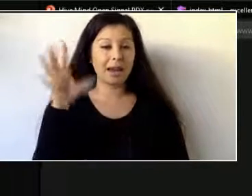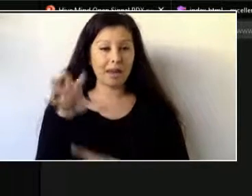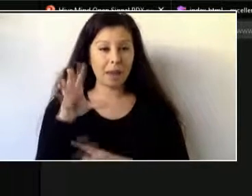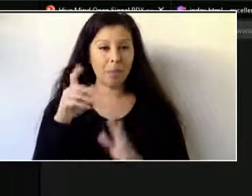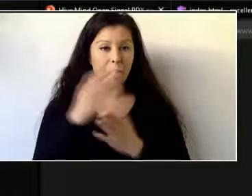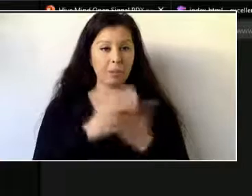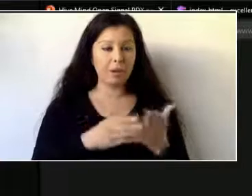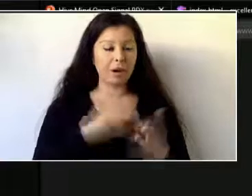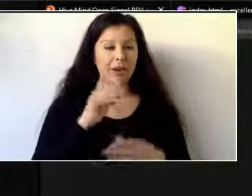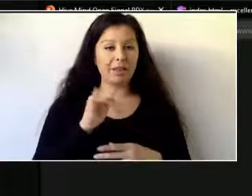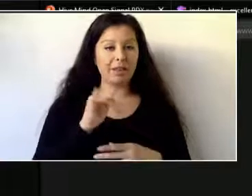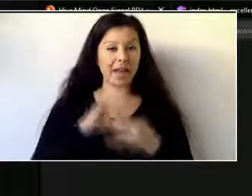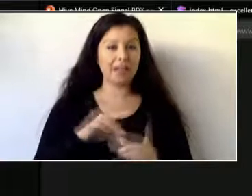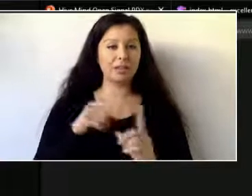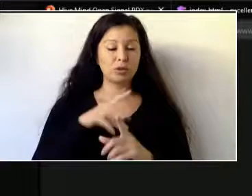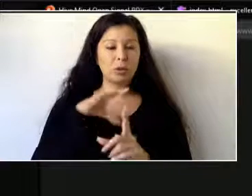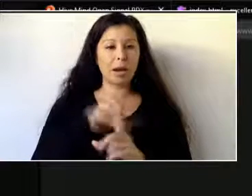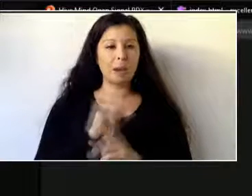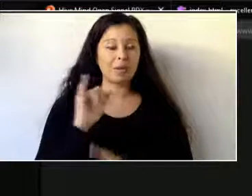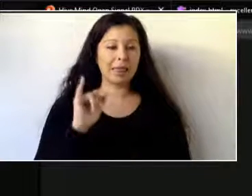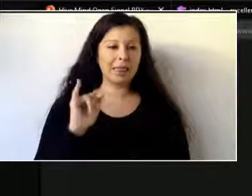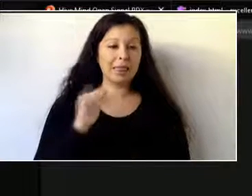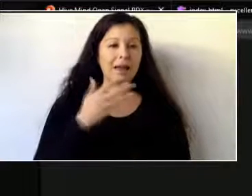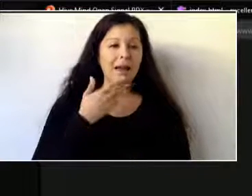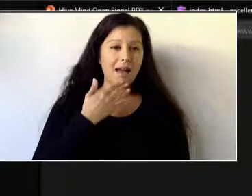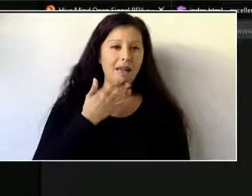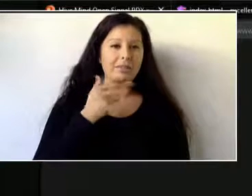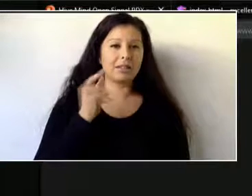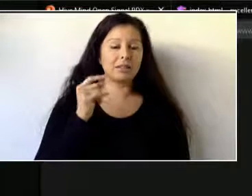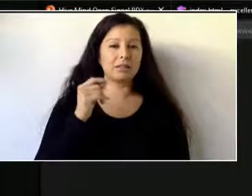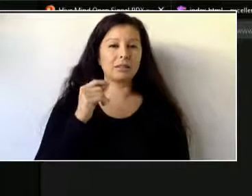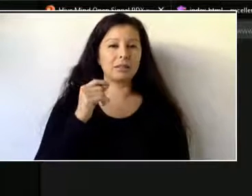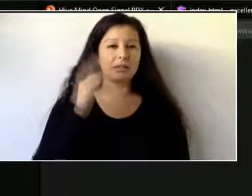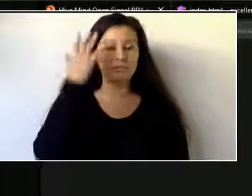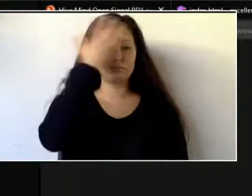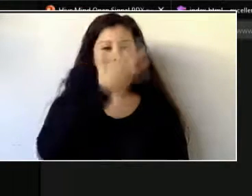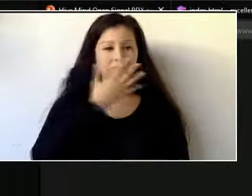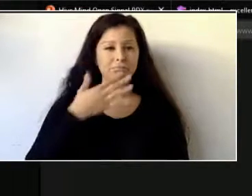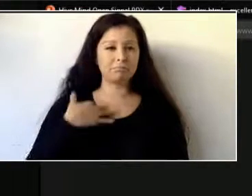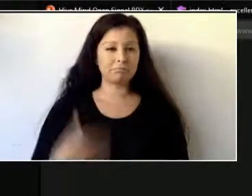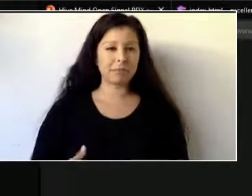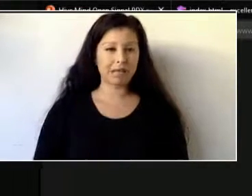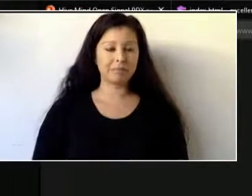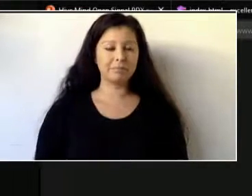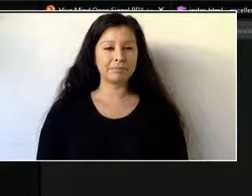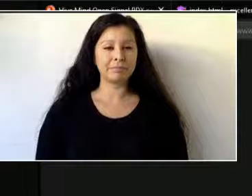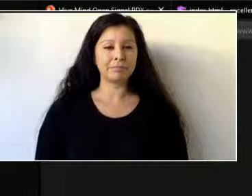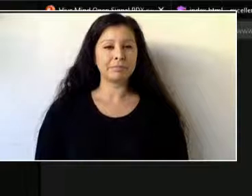the Connect to capture like the colors map of his like body.